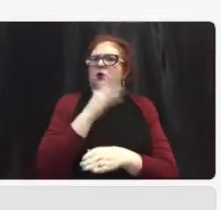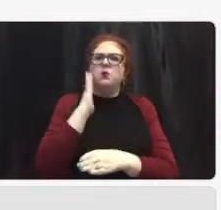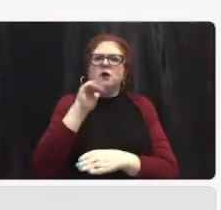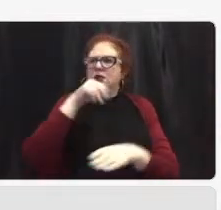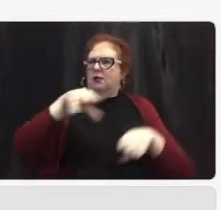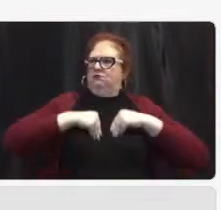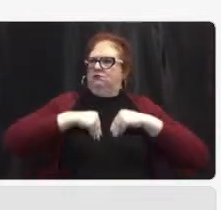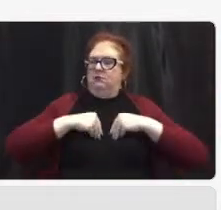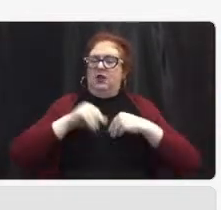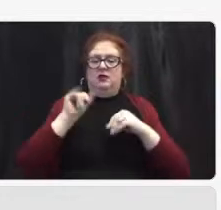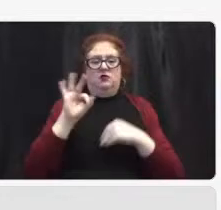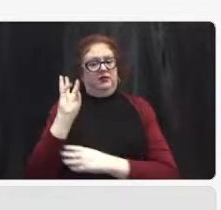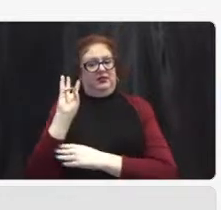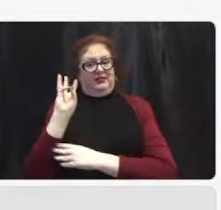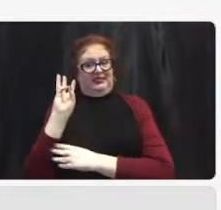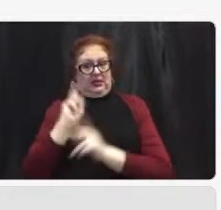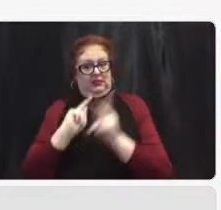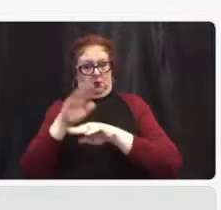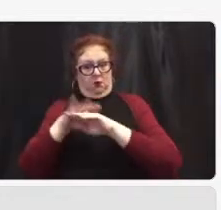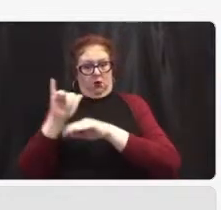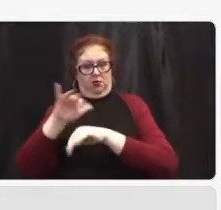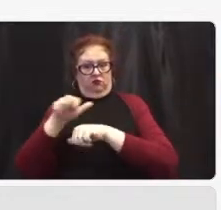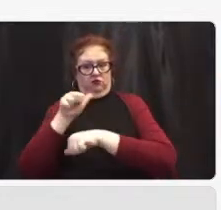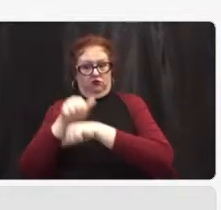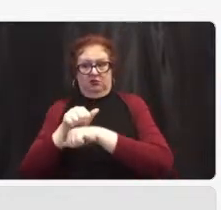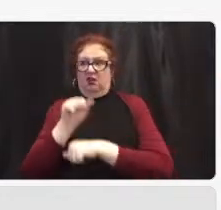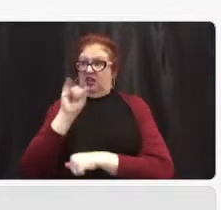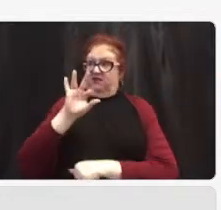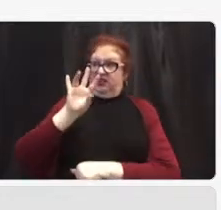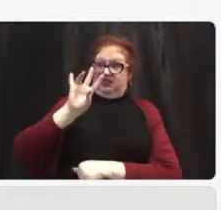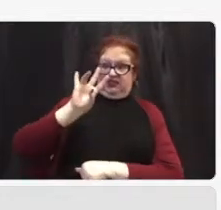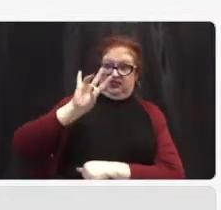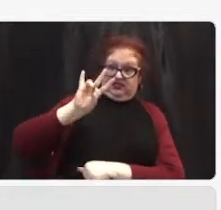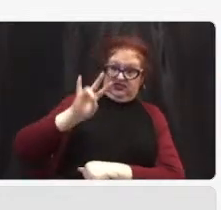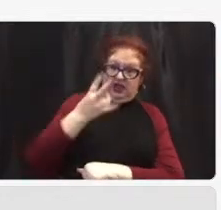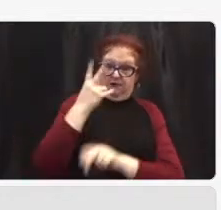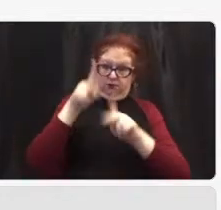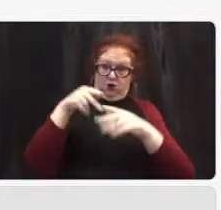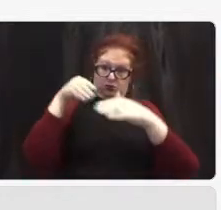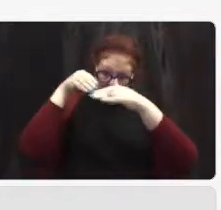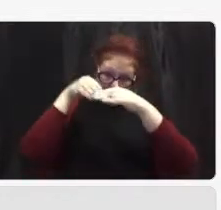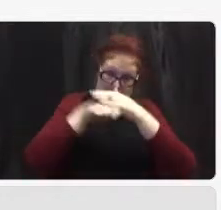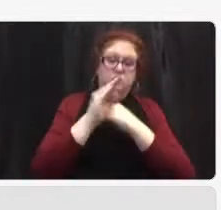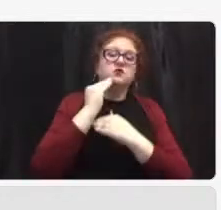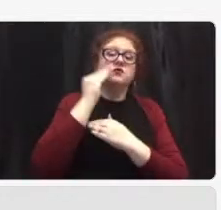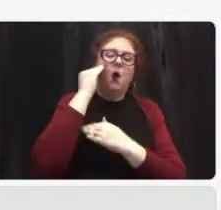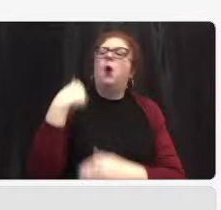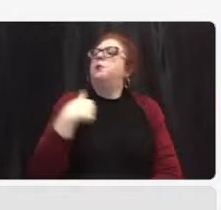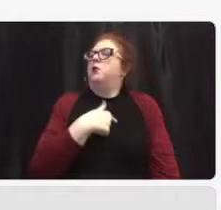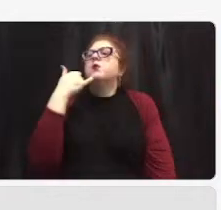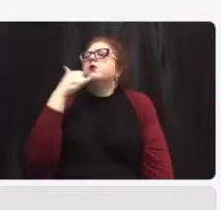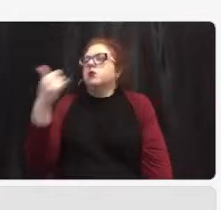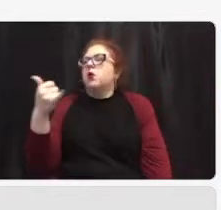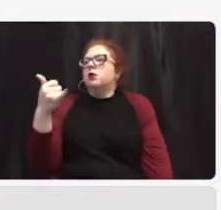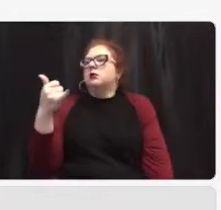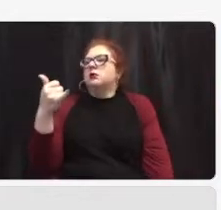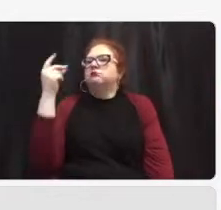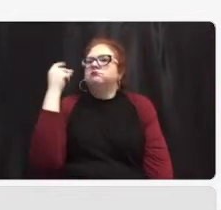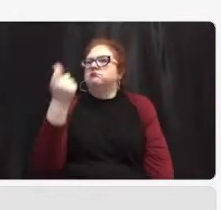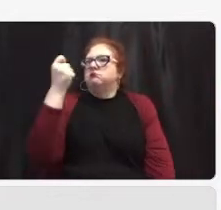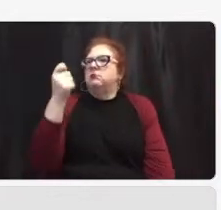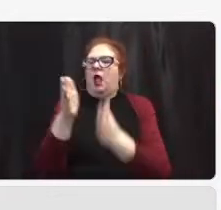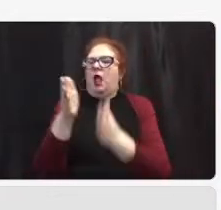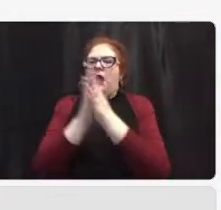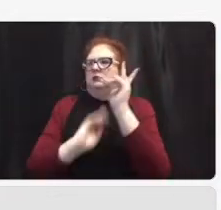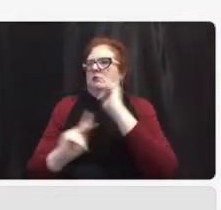reservation, person 7 walks in, we're making phone calls. We will absolutely ask people to leave. So no, we don't allow that. I